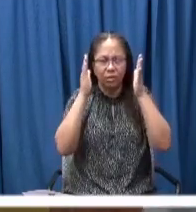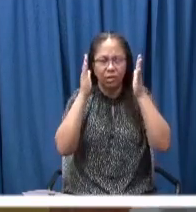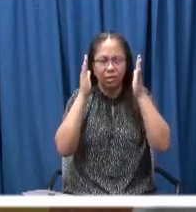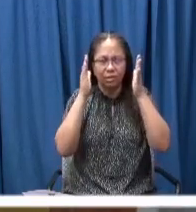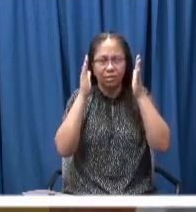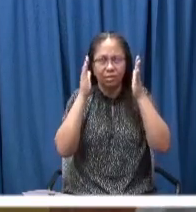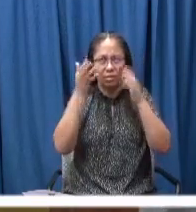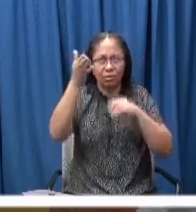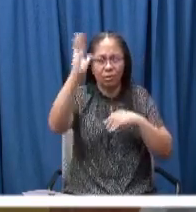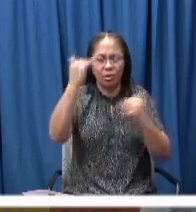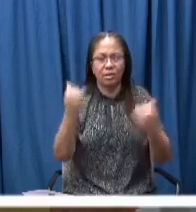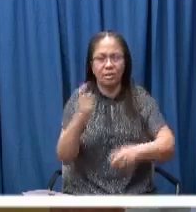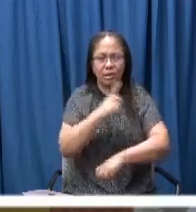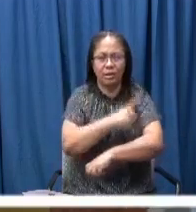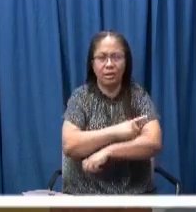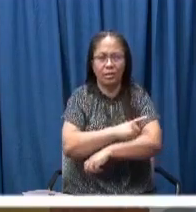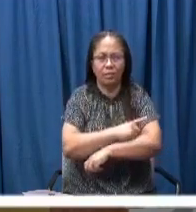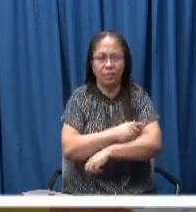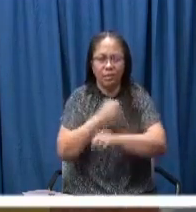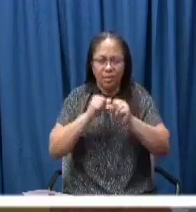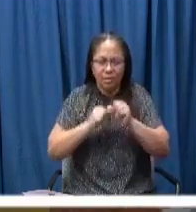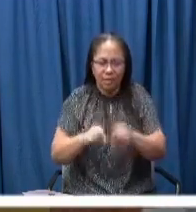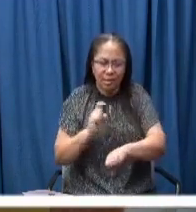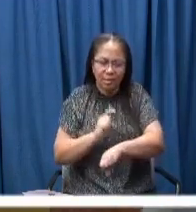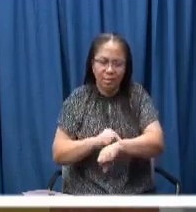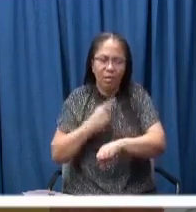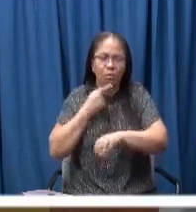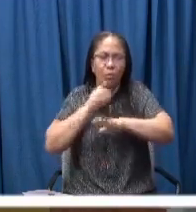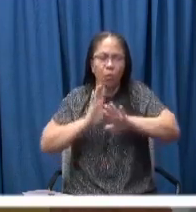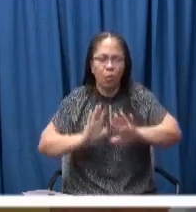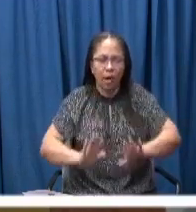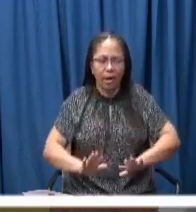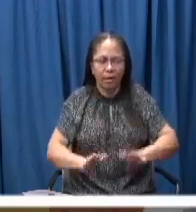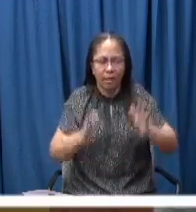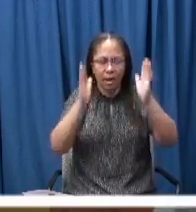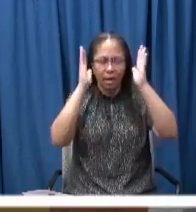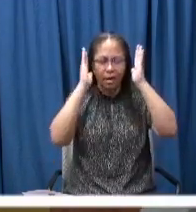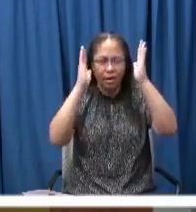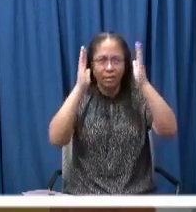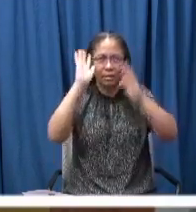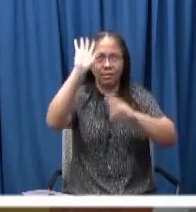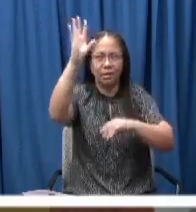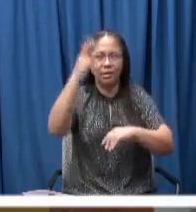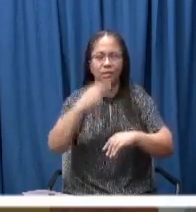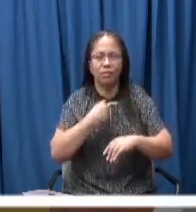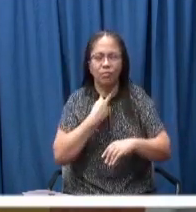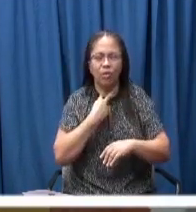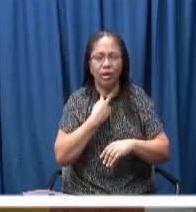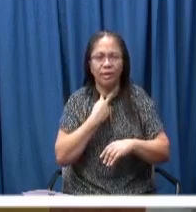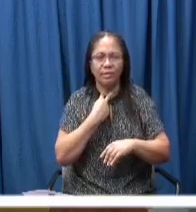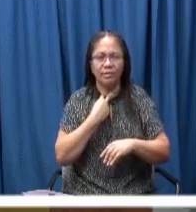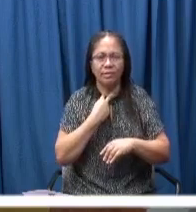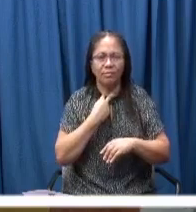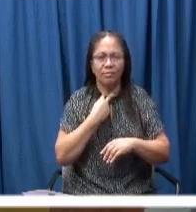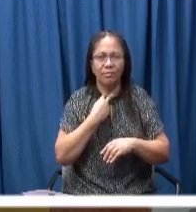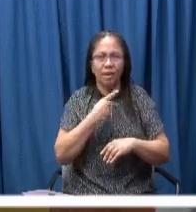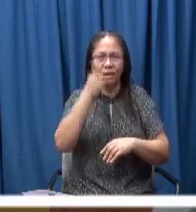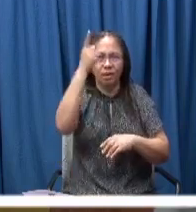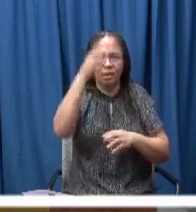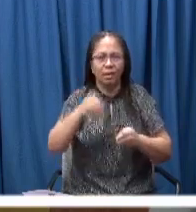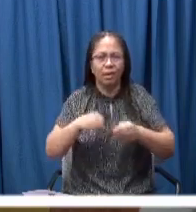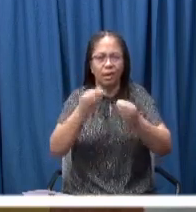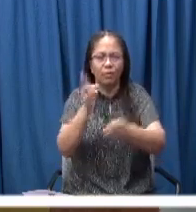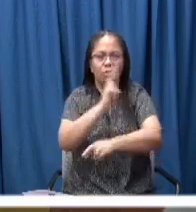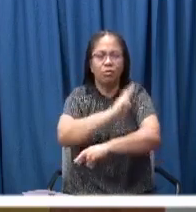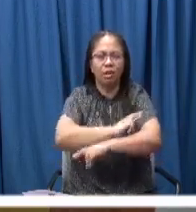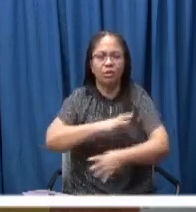come to him today. And spend some time in quiet today. Listen to his voice and let him settle your soul.